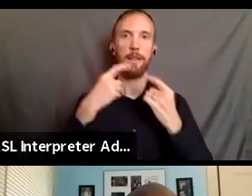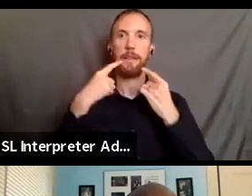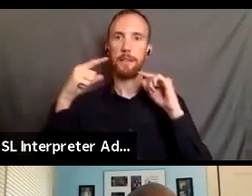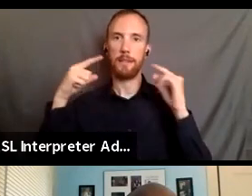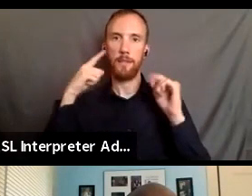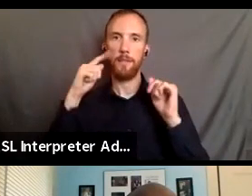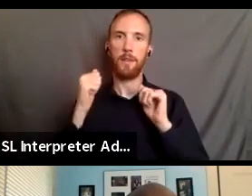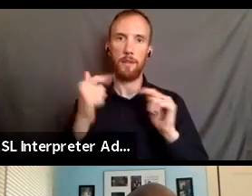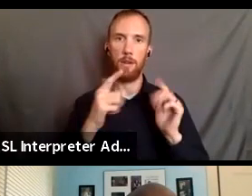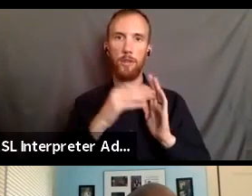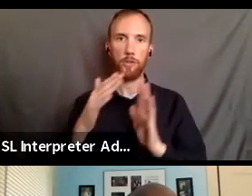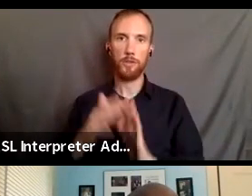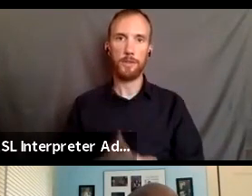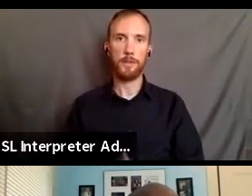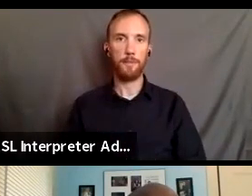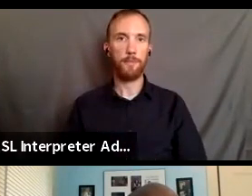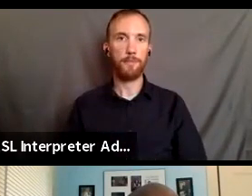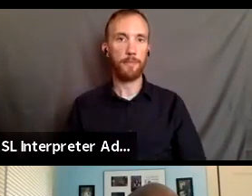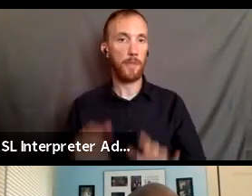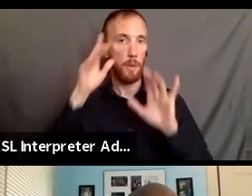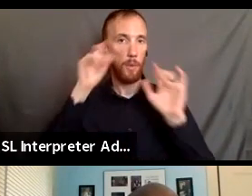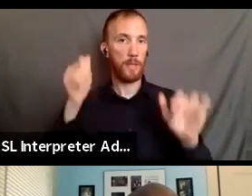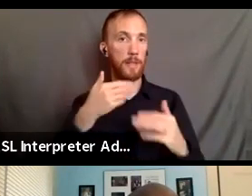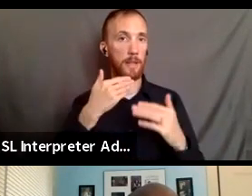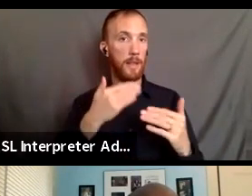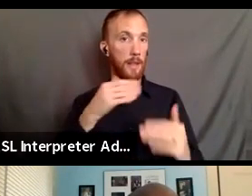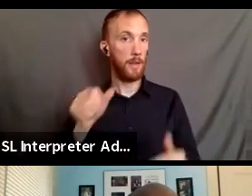thank you any additional comments